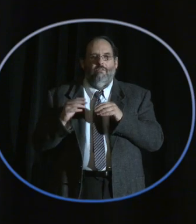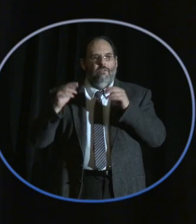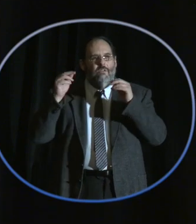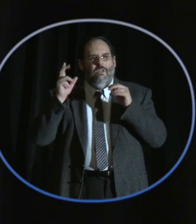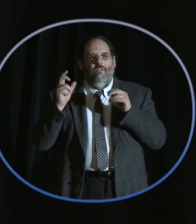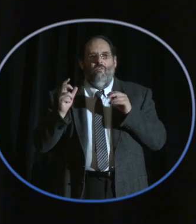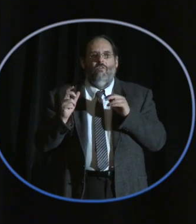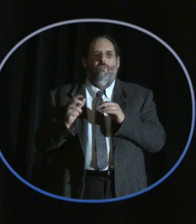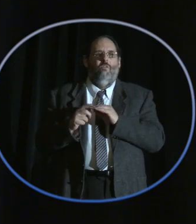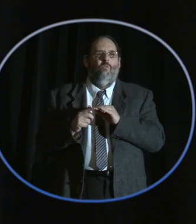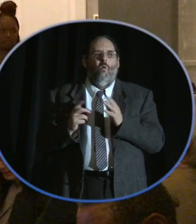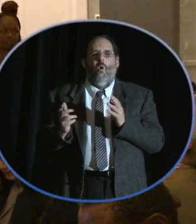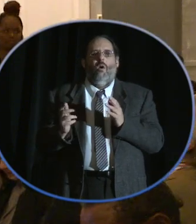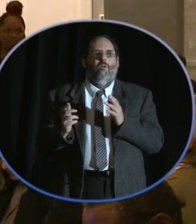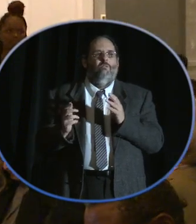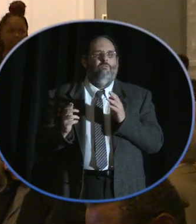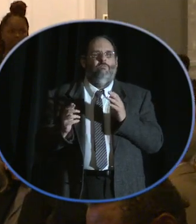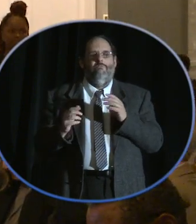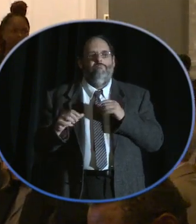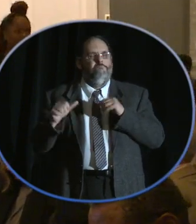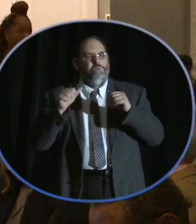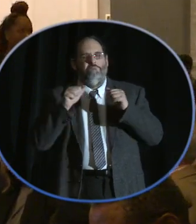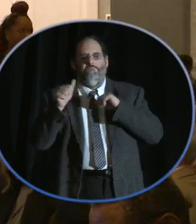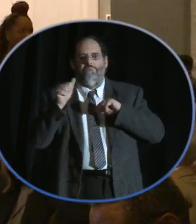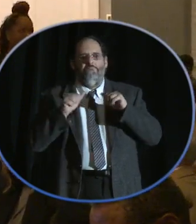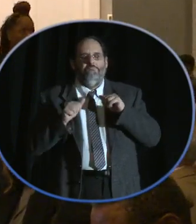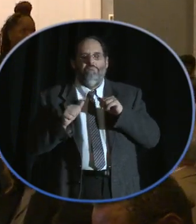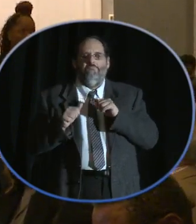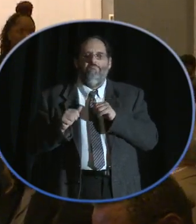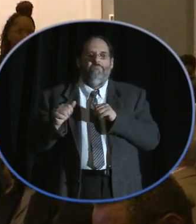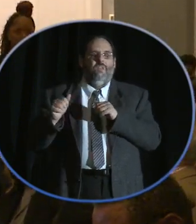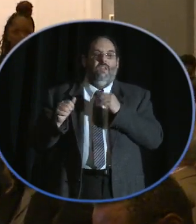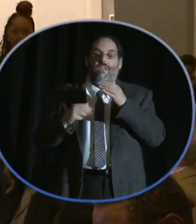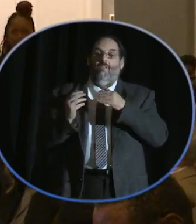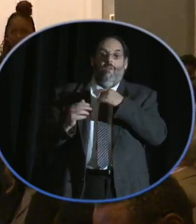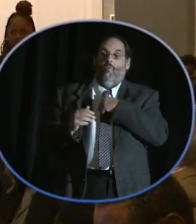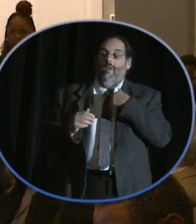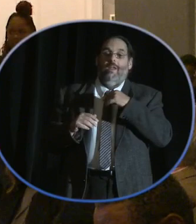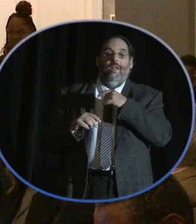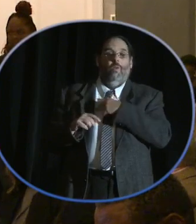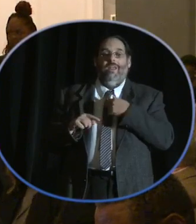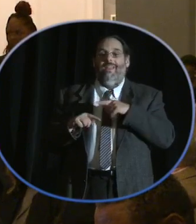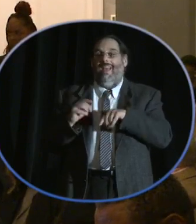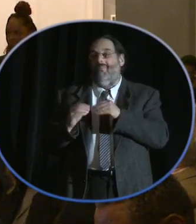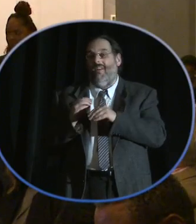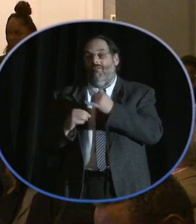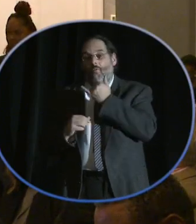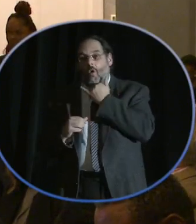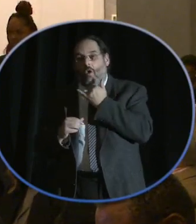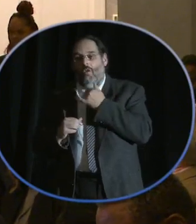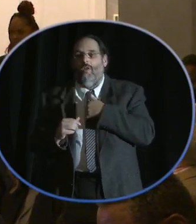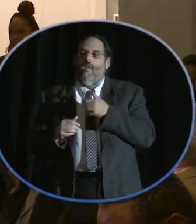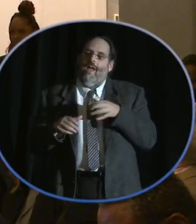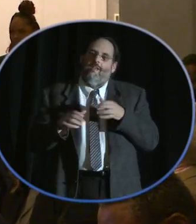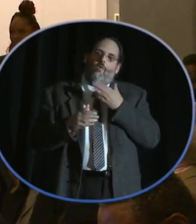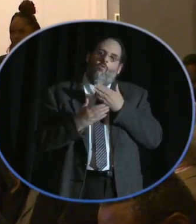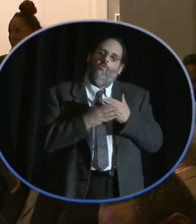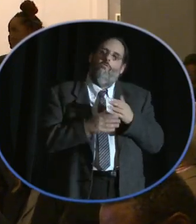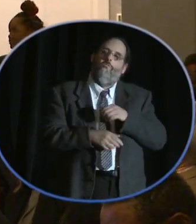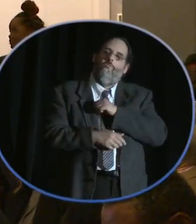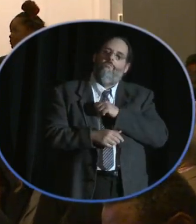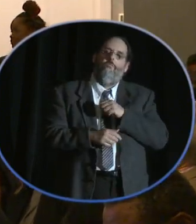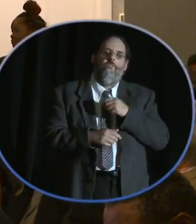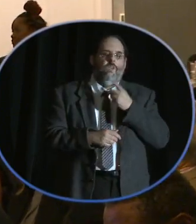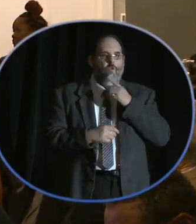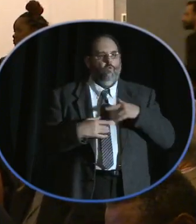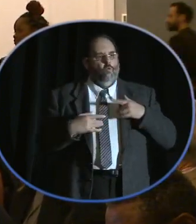evil, and intemperance. Even when we cannot right wrongs, let us actively and in good temper assert the truth